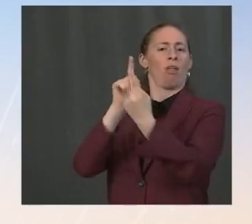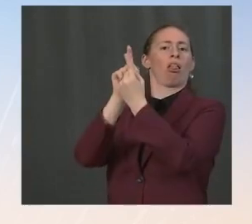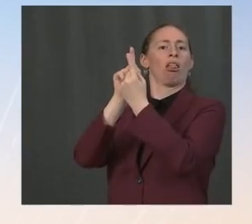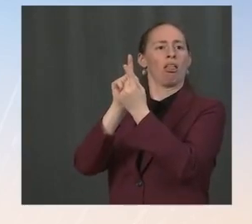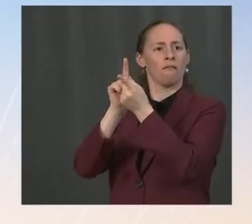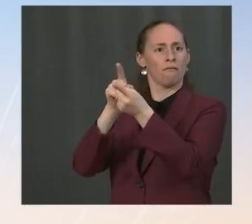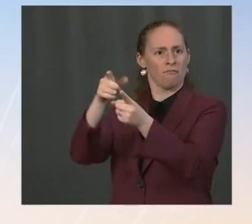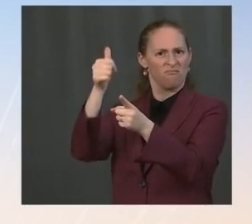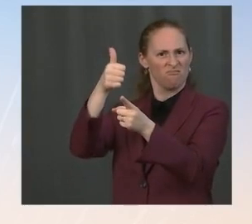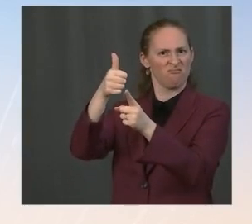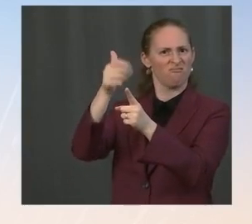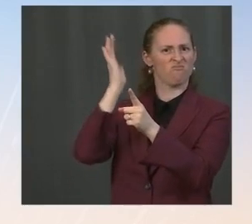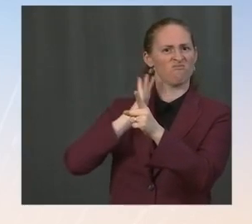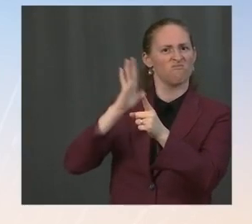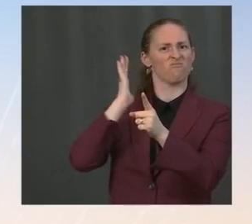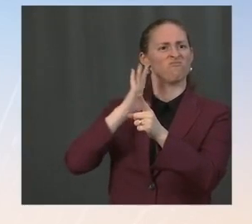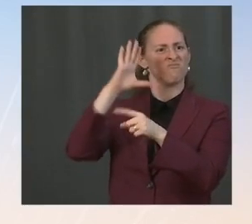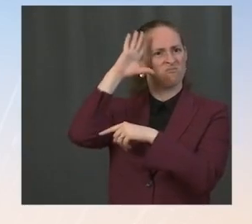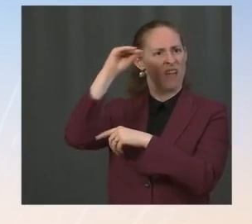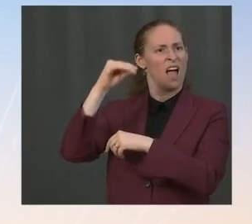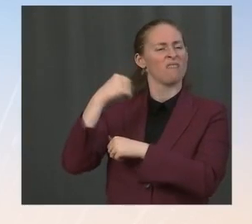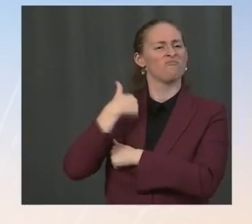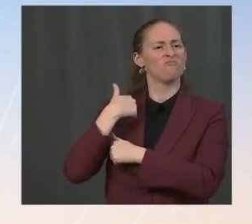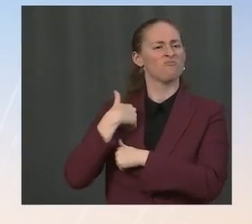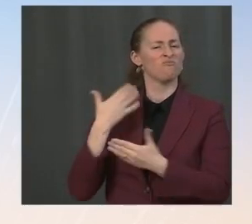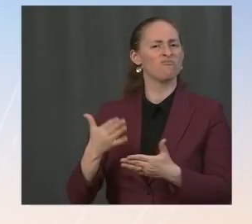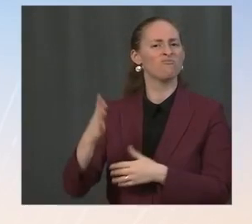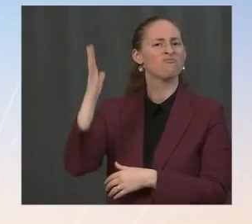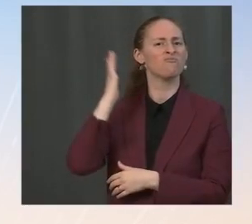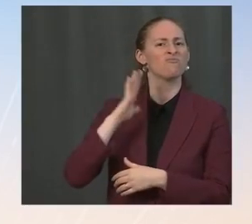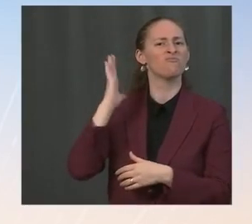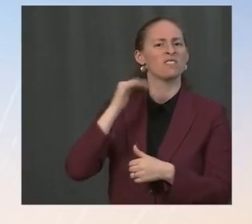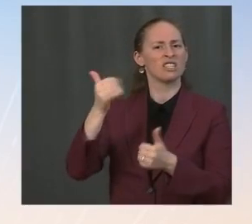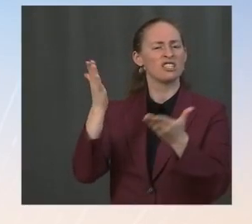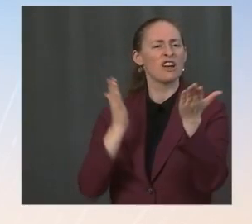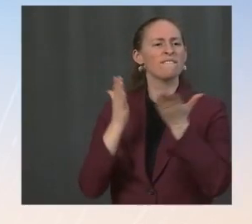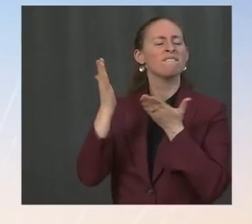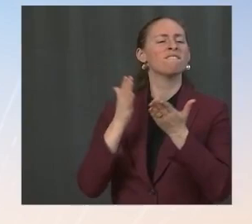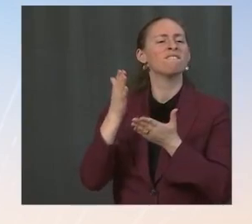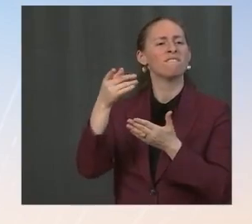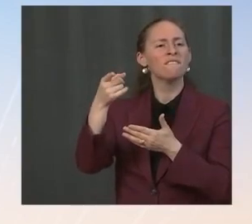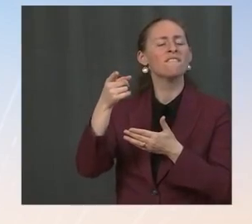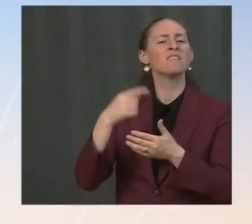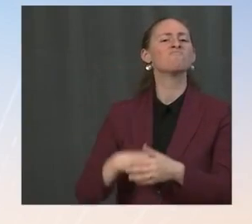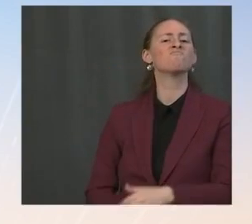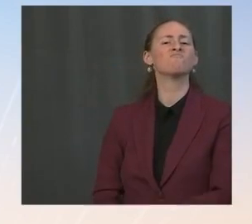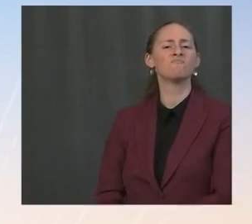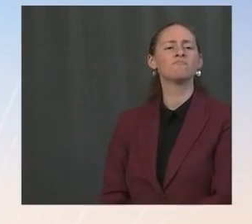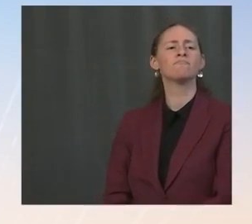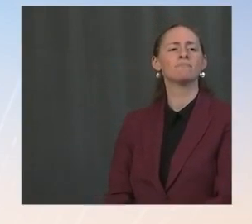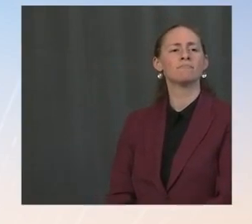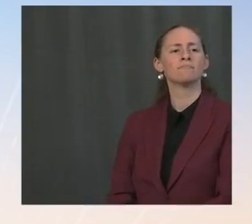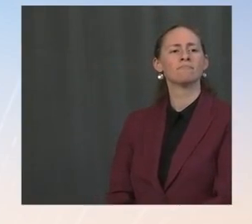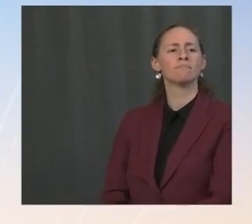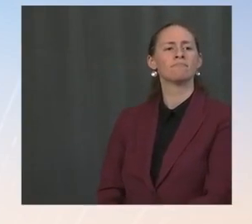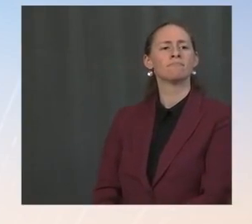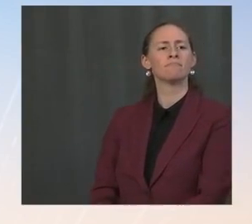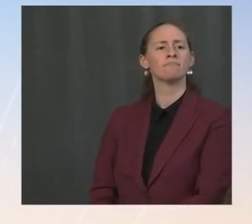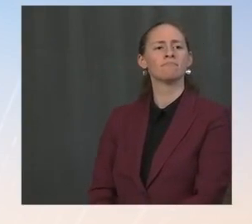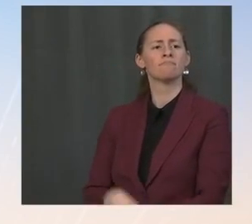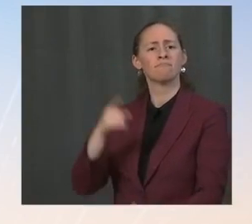America in our armed forces, various branches. They had their photos on posters, and they are seeking help for their